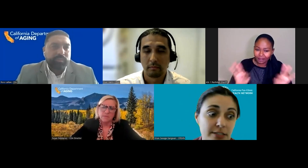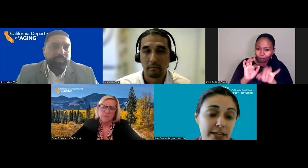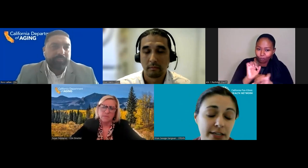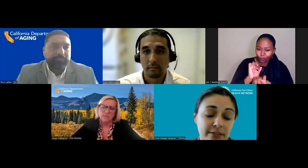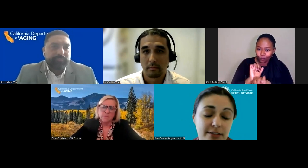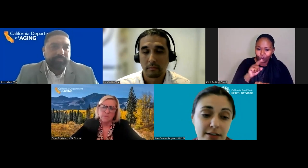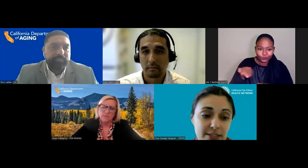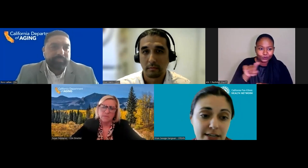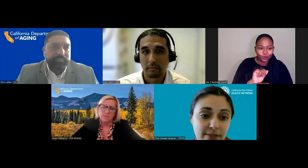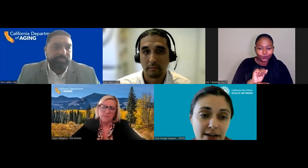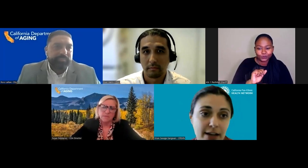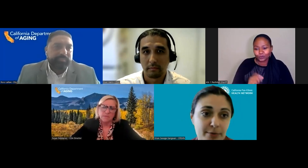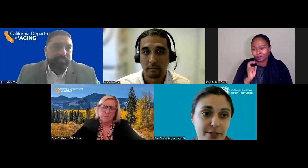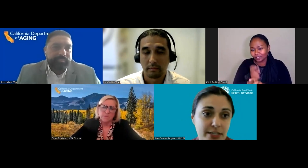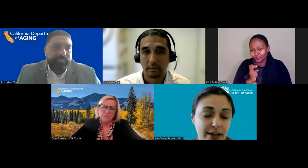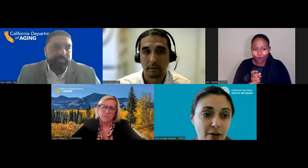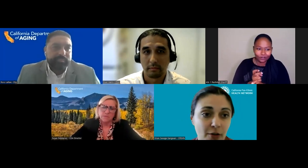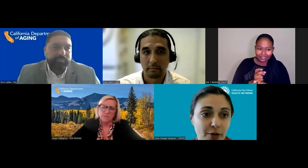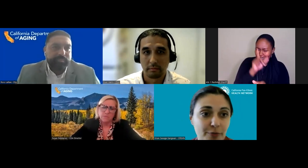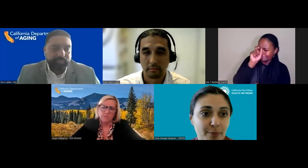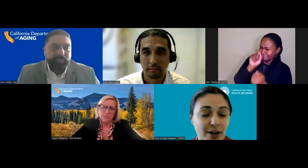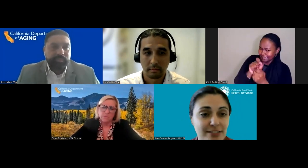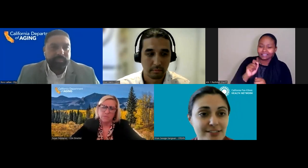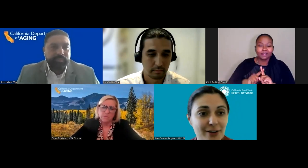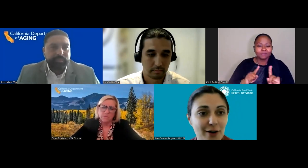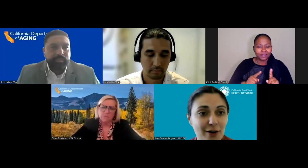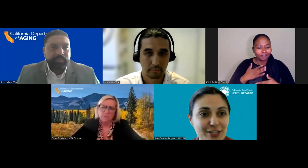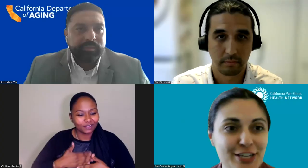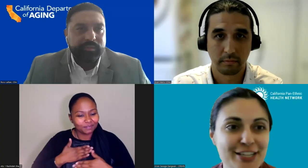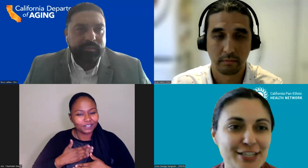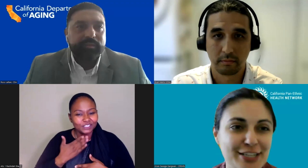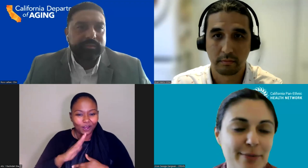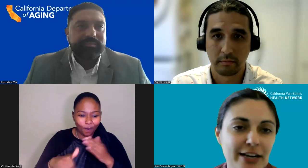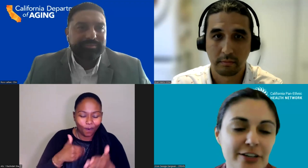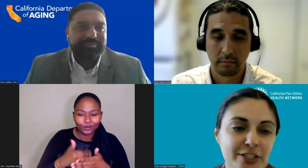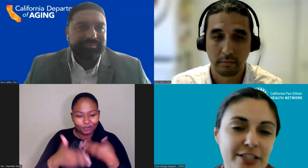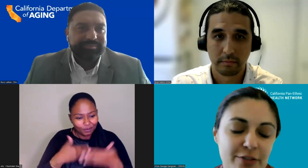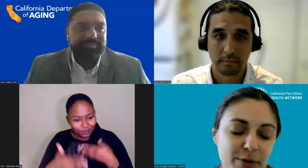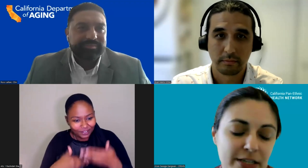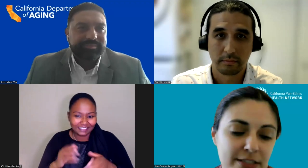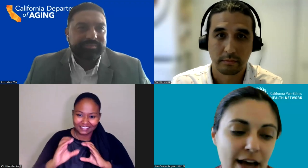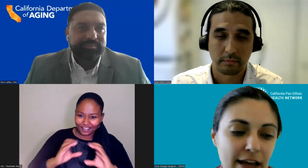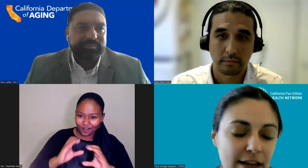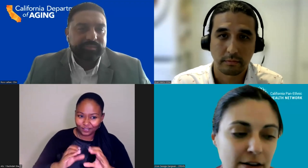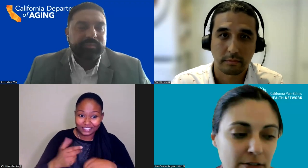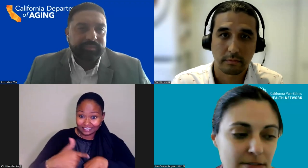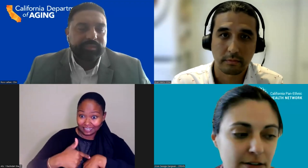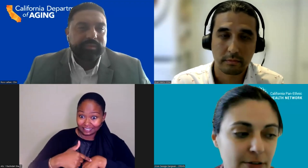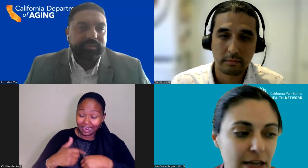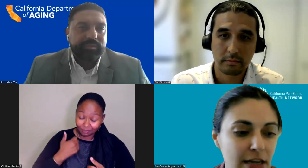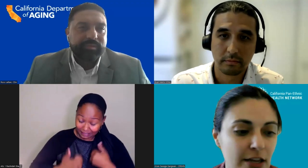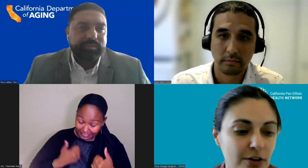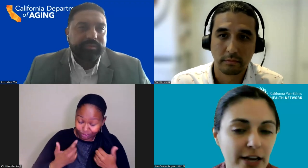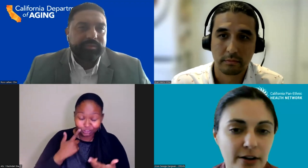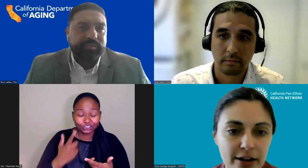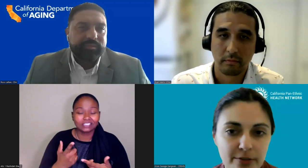you all are doing, and I know it's hard to get it right. And I appreciate all of the process and conversations and time and energy that you've put into that. And also,